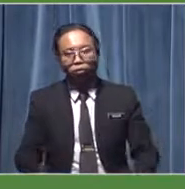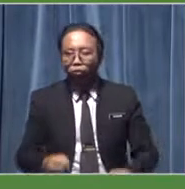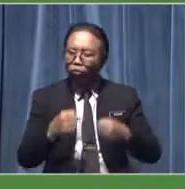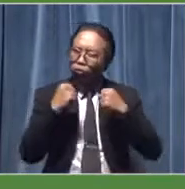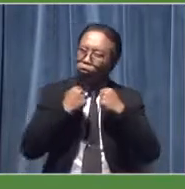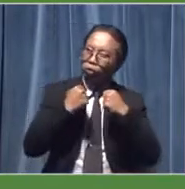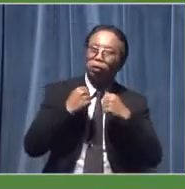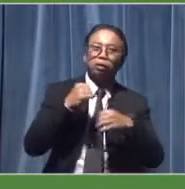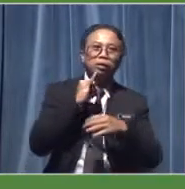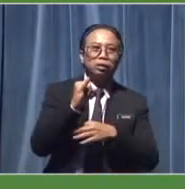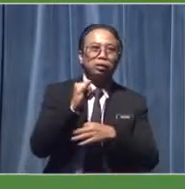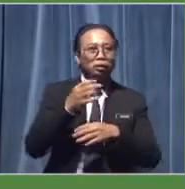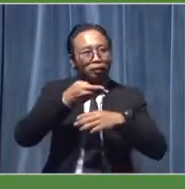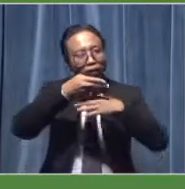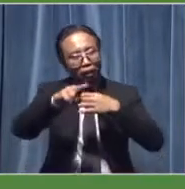chest cavity.